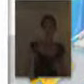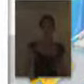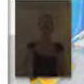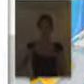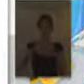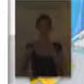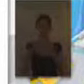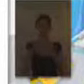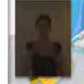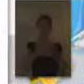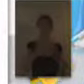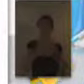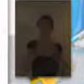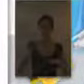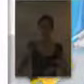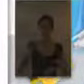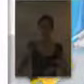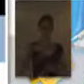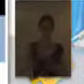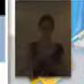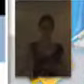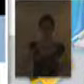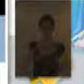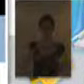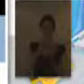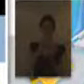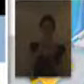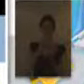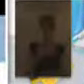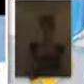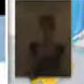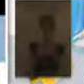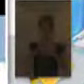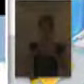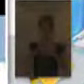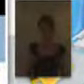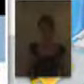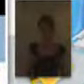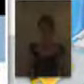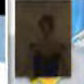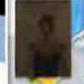could be the same interpretation, and they would all be interusable. And that's all.